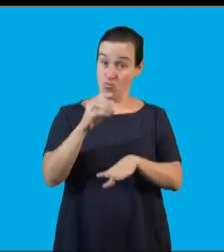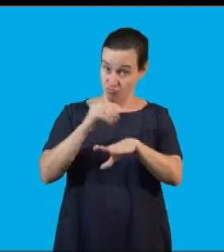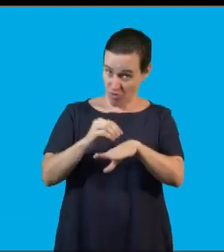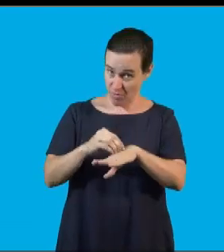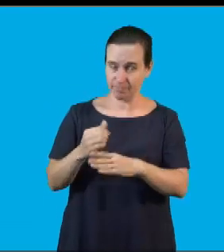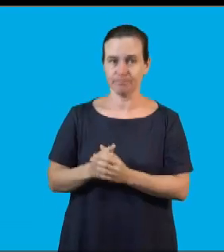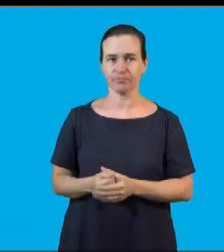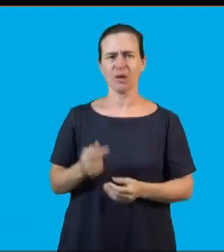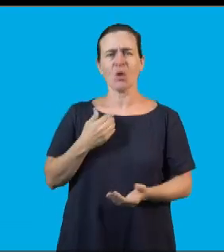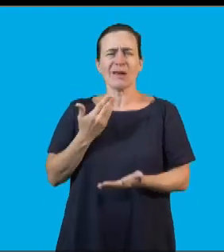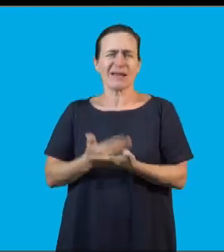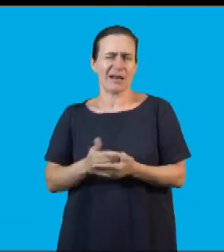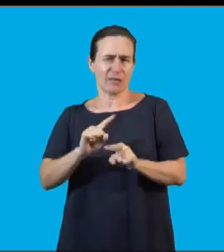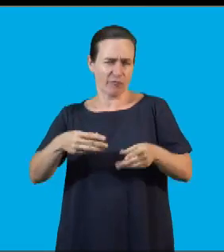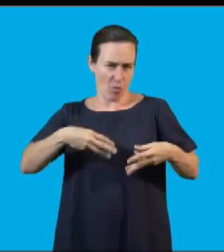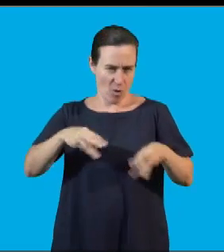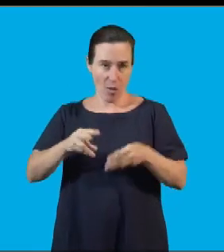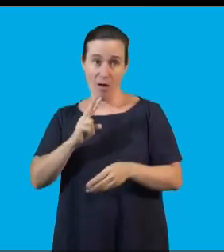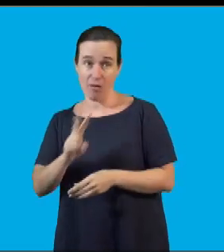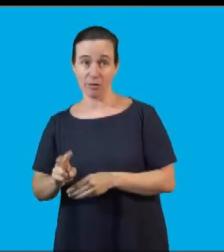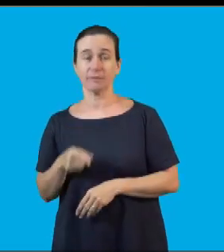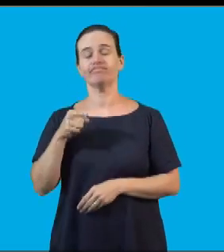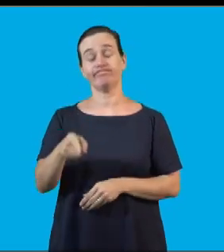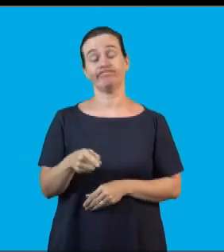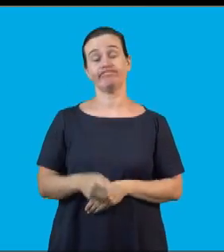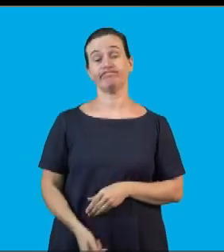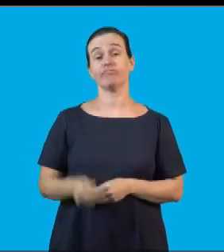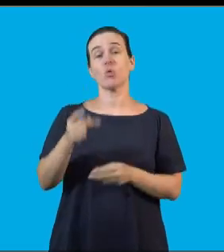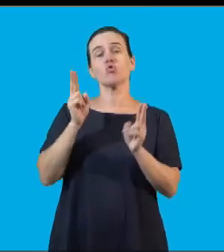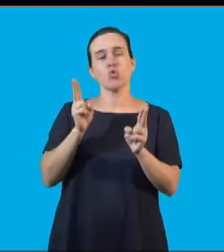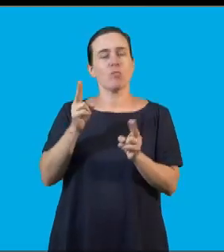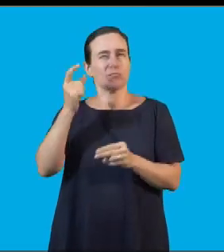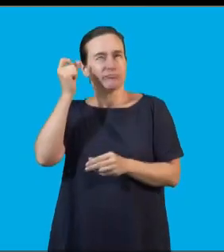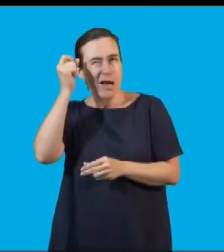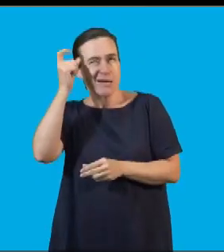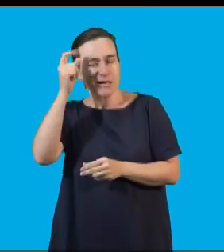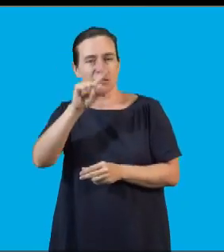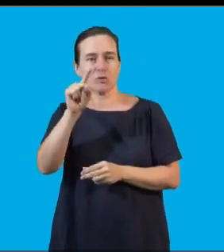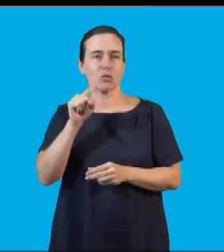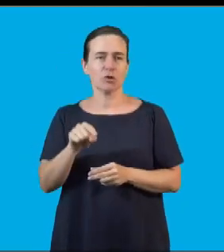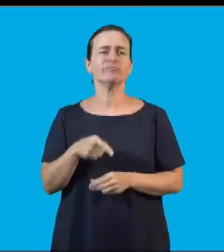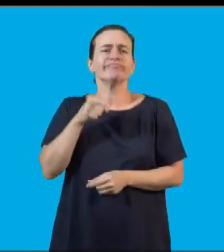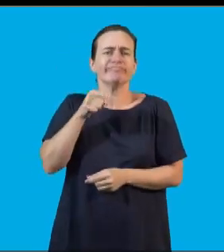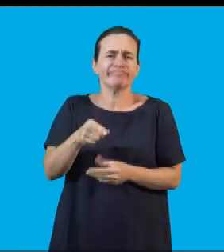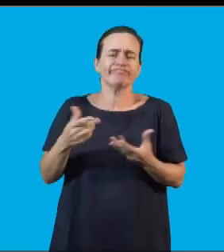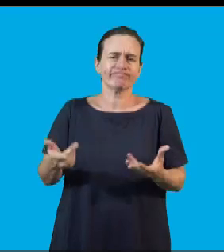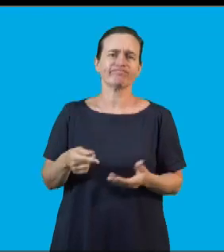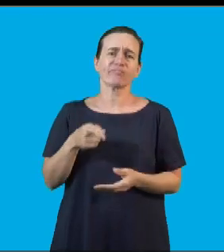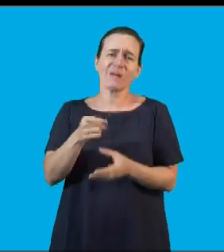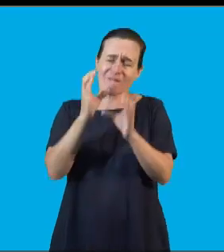Answering techniques, let's focus on the following. General comprehension questions. These are literal or factual